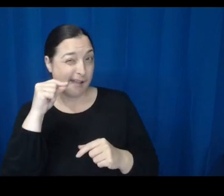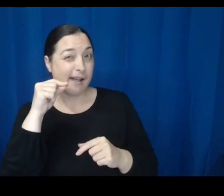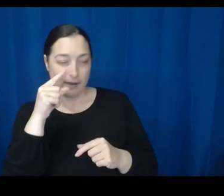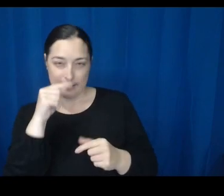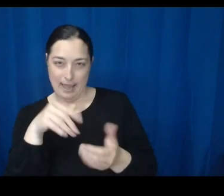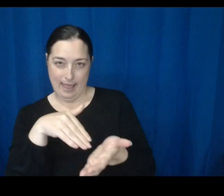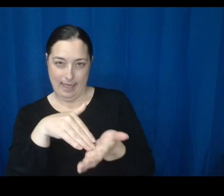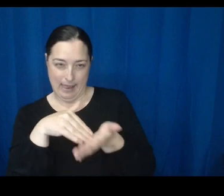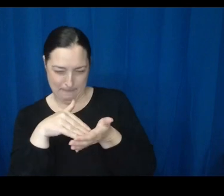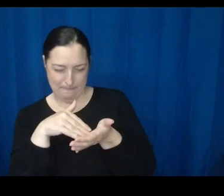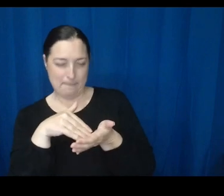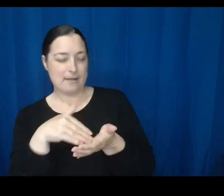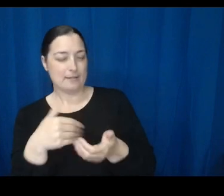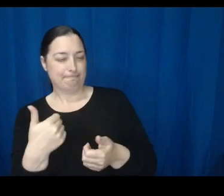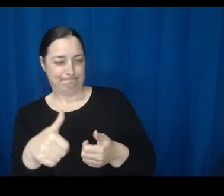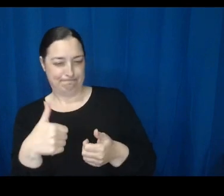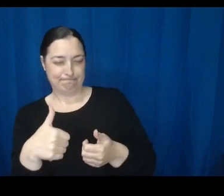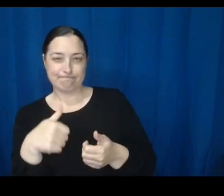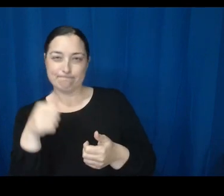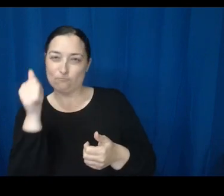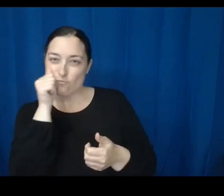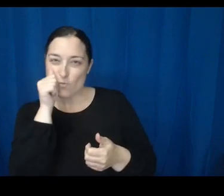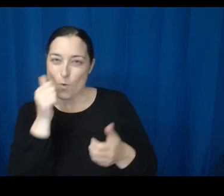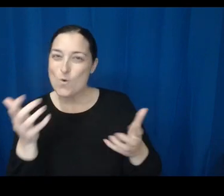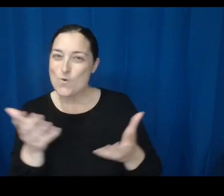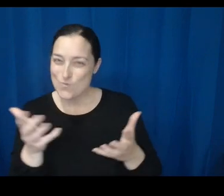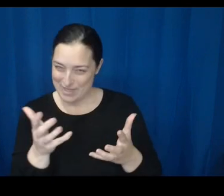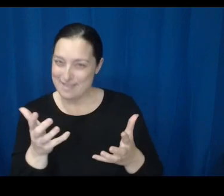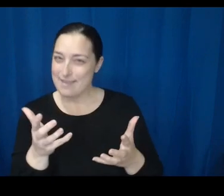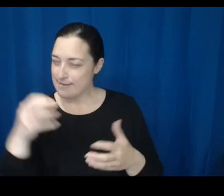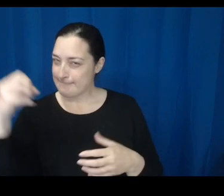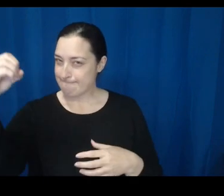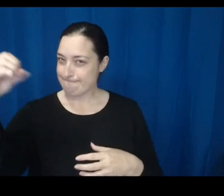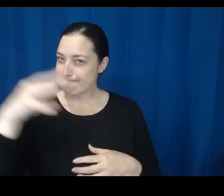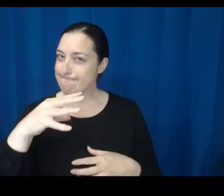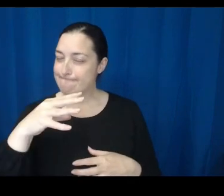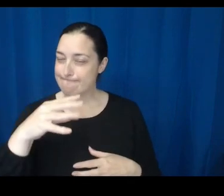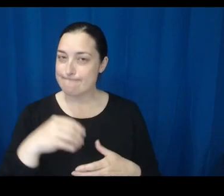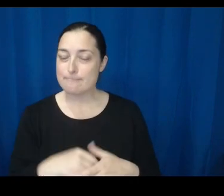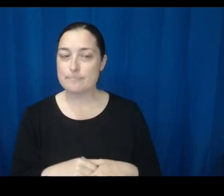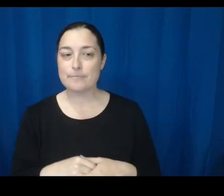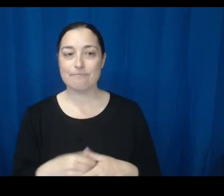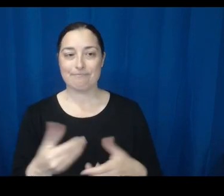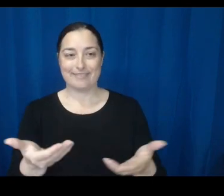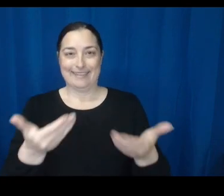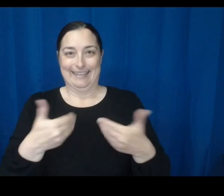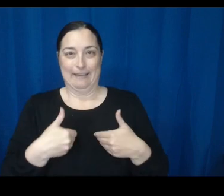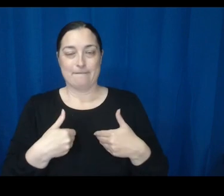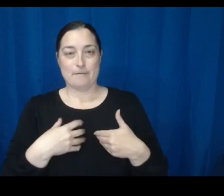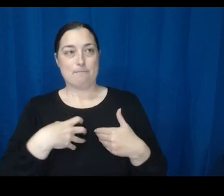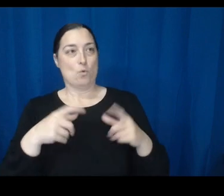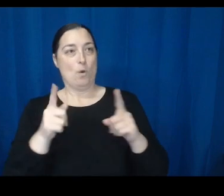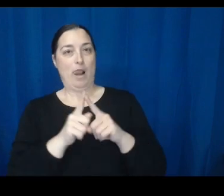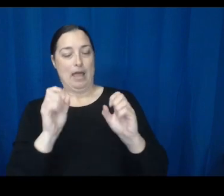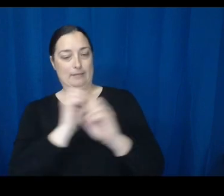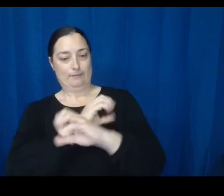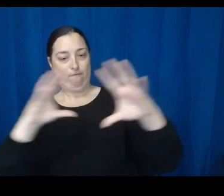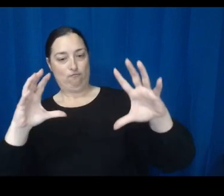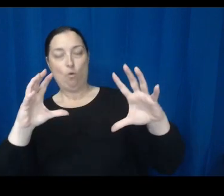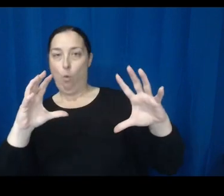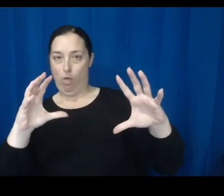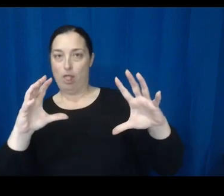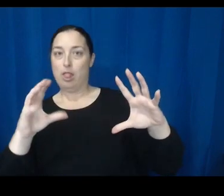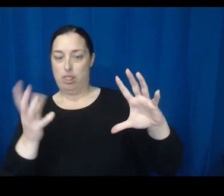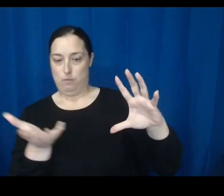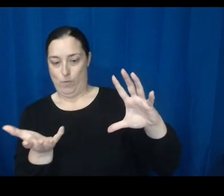clarify how the light is falling and give you an overall summary of the way the light is falling on the still